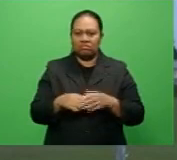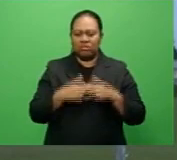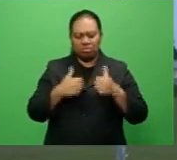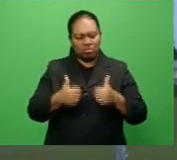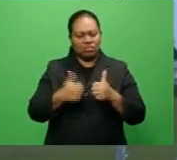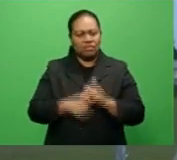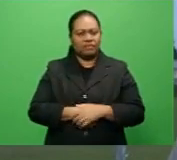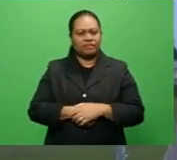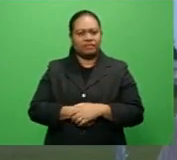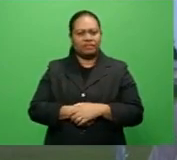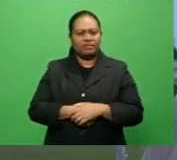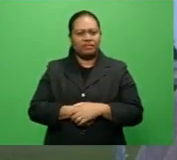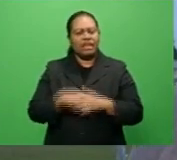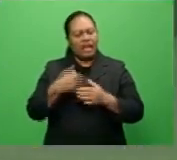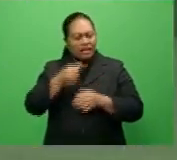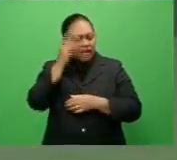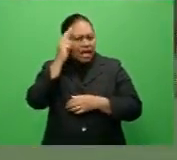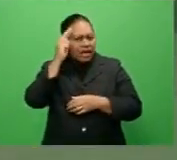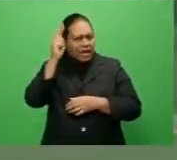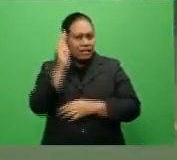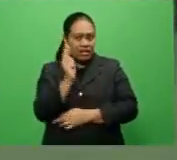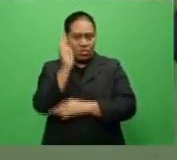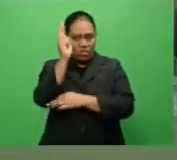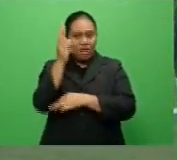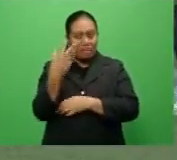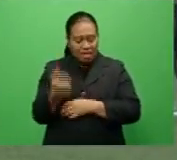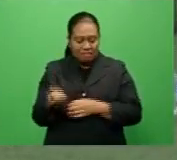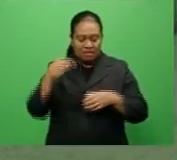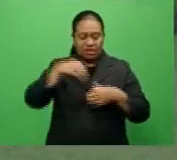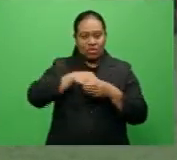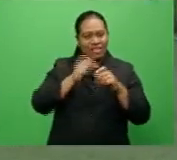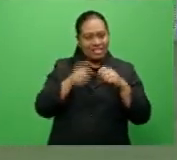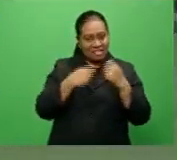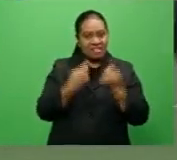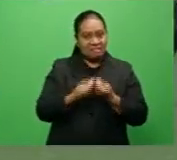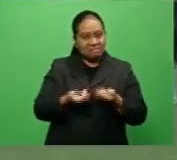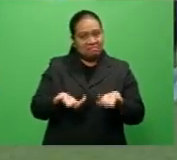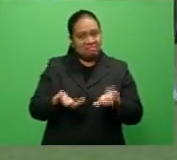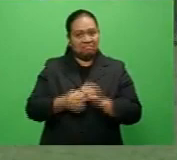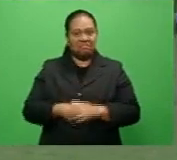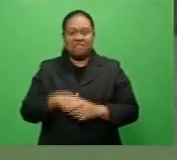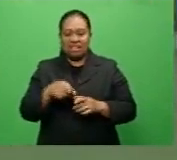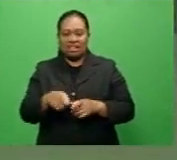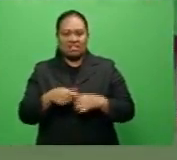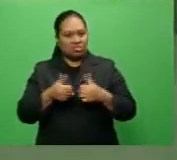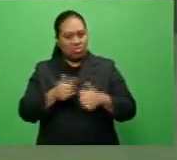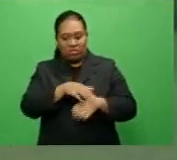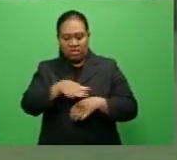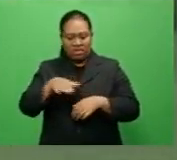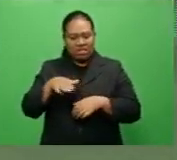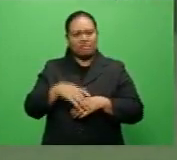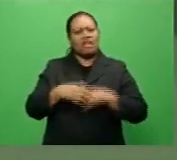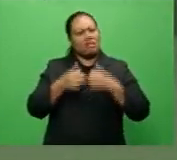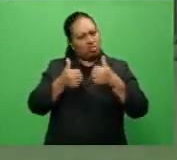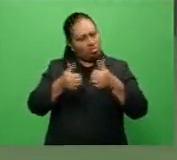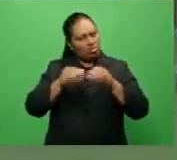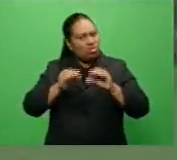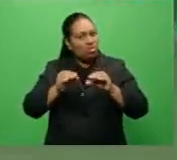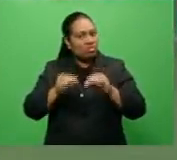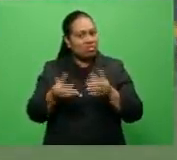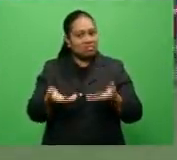and they have some national reps there, which is a bonus for them, and they have a good coach, and